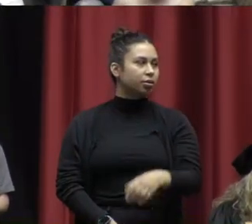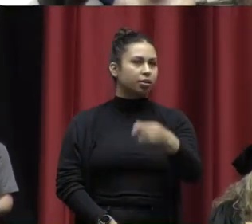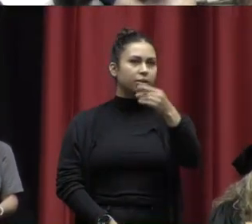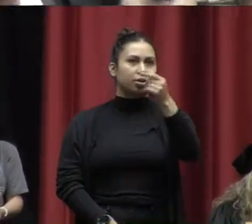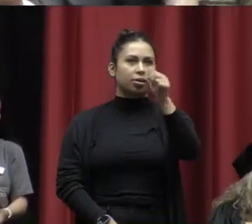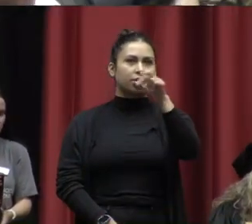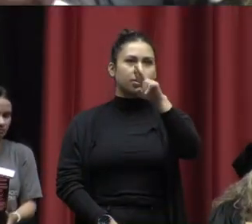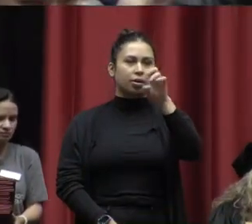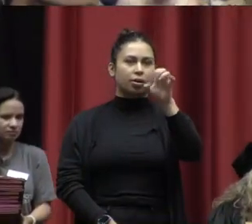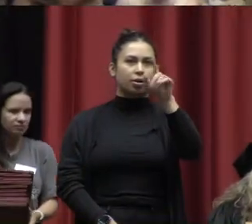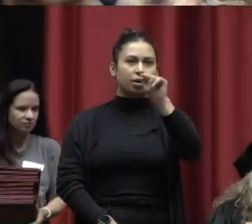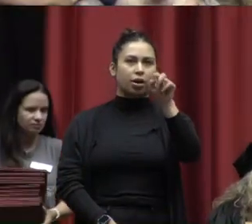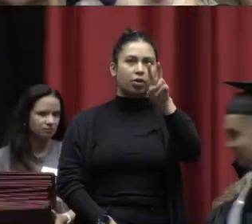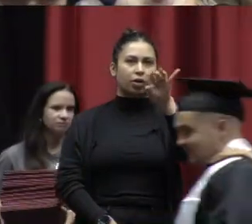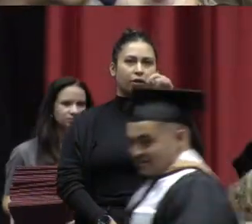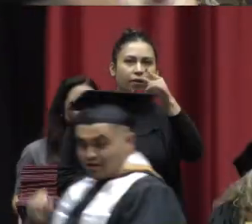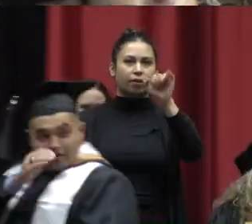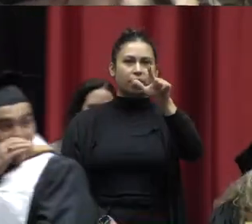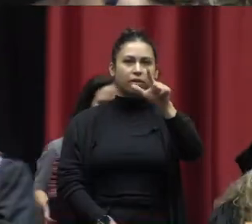Garrett Vigil.